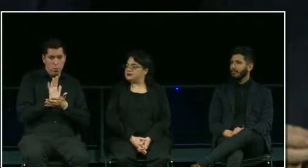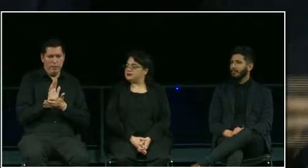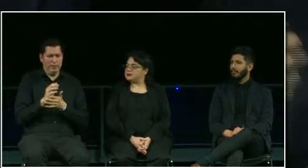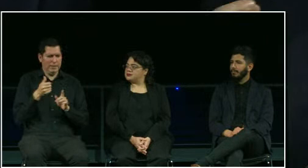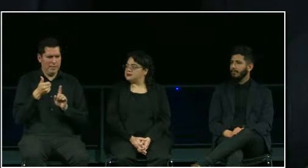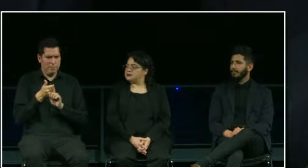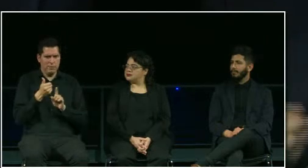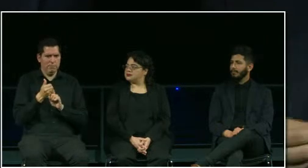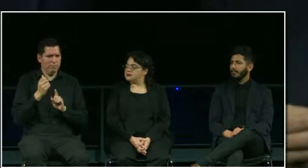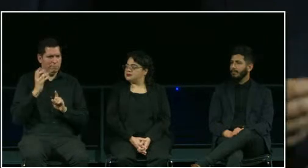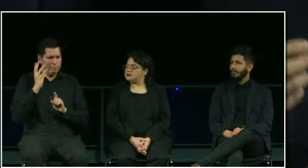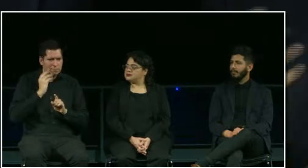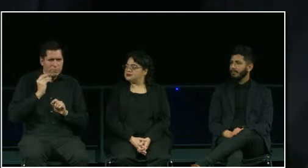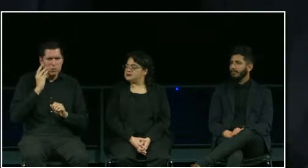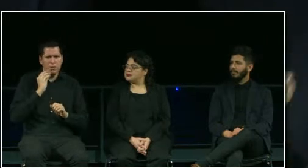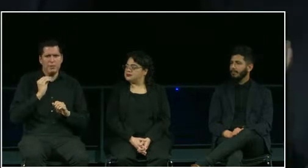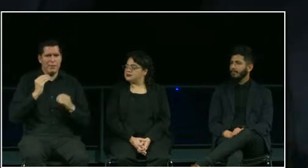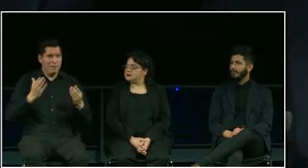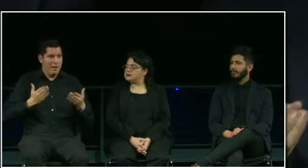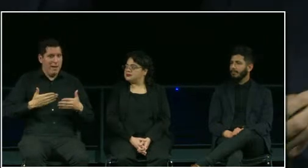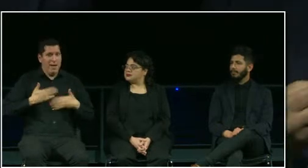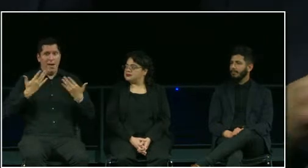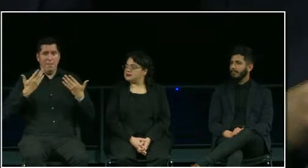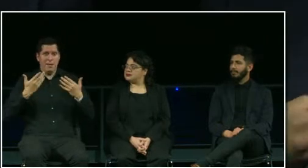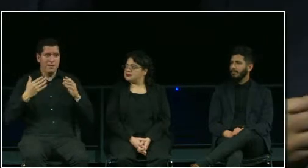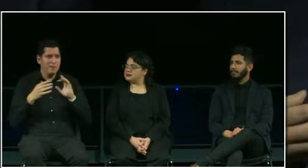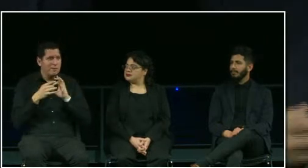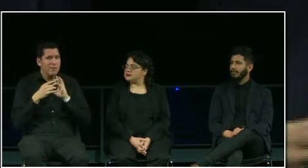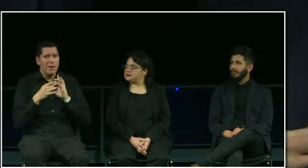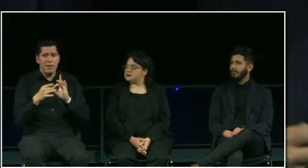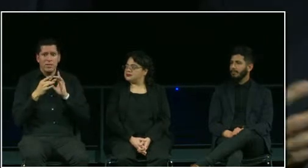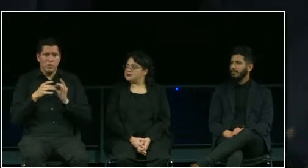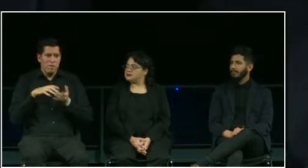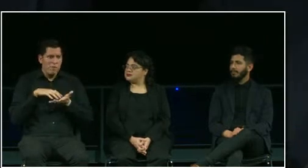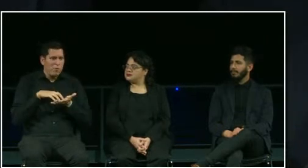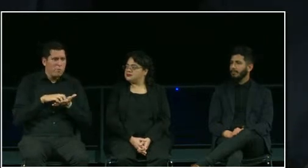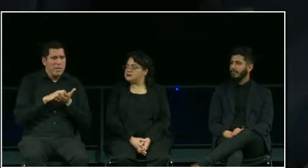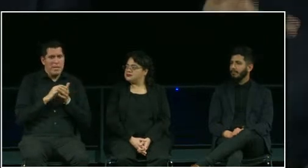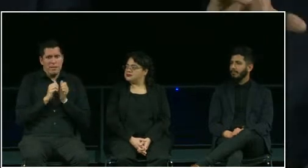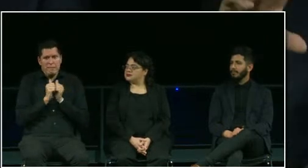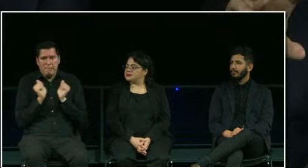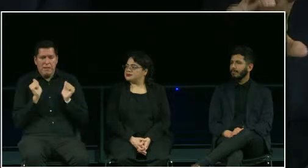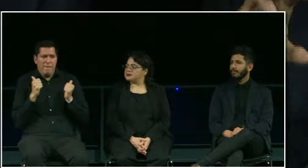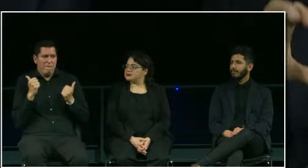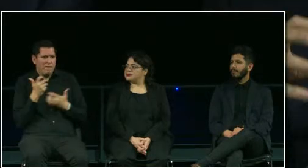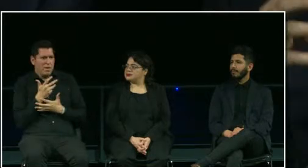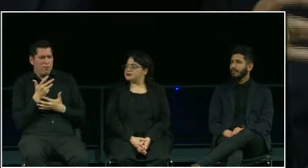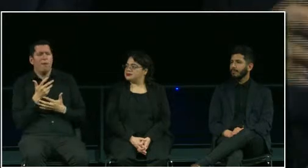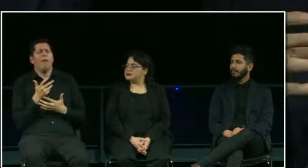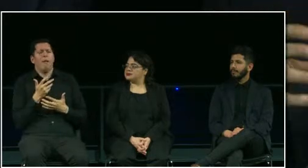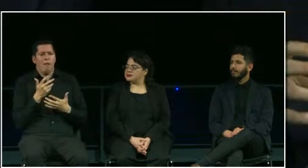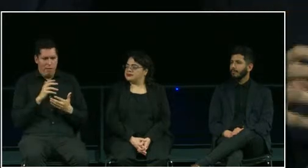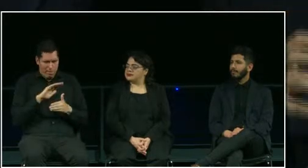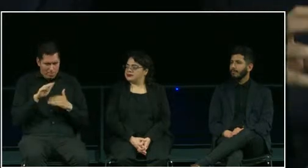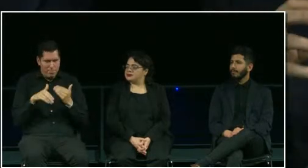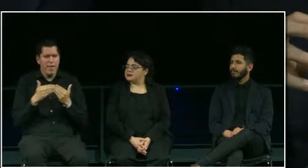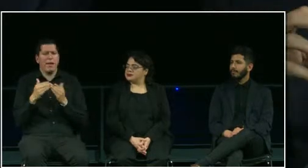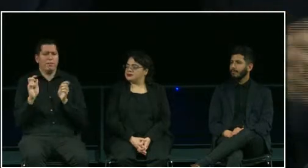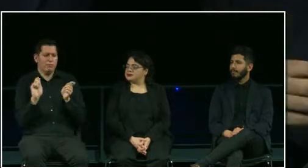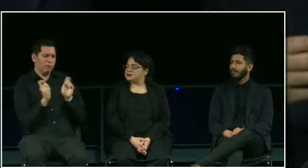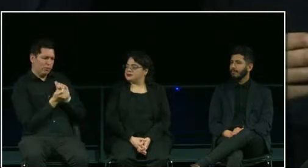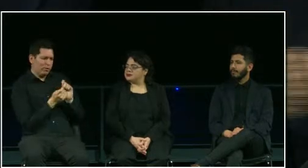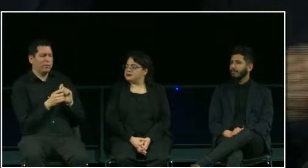experiencing, you know, joy and connection or vulnerability and fear, then we use the traditional kind of